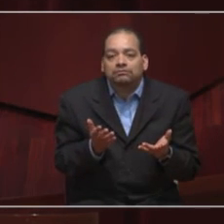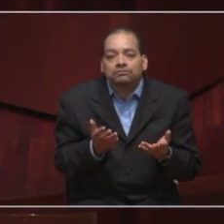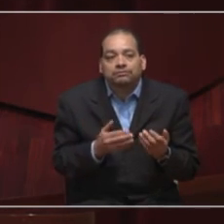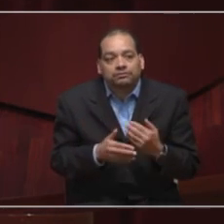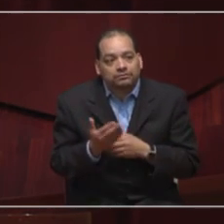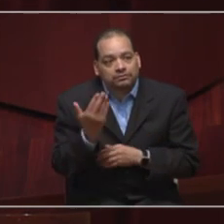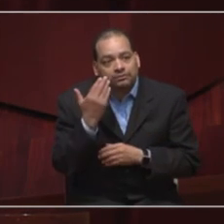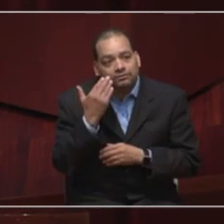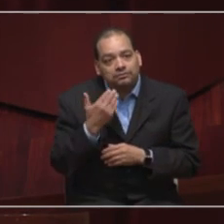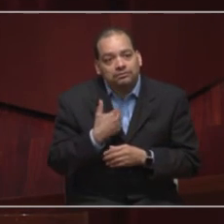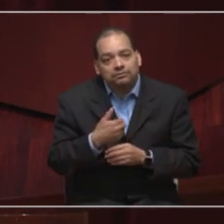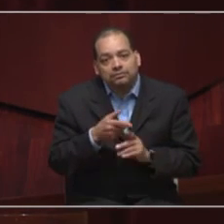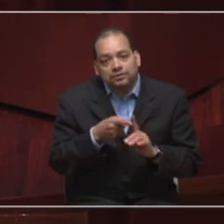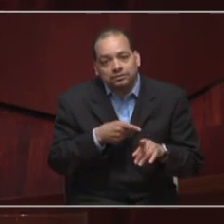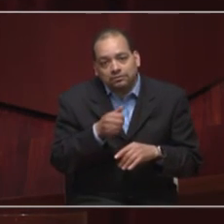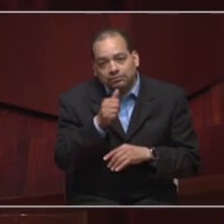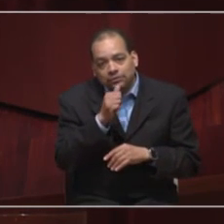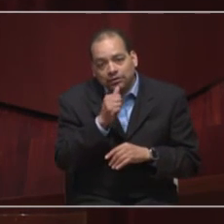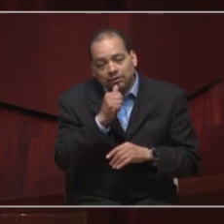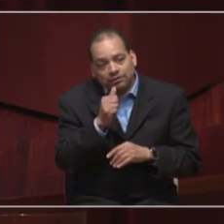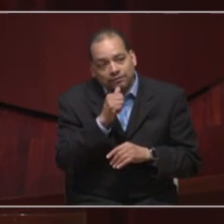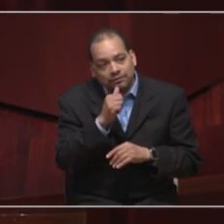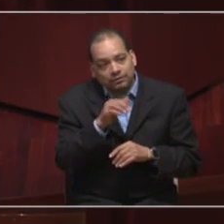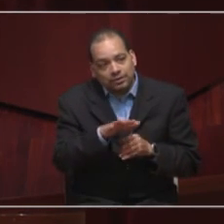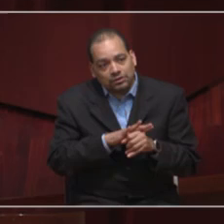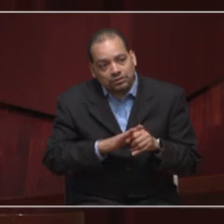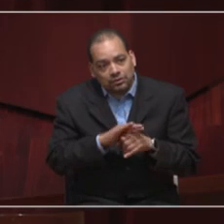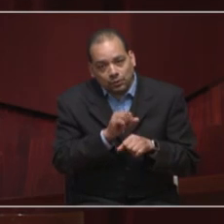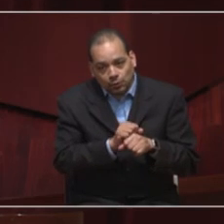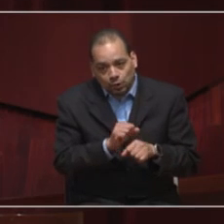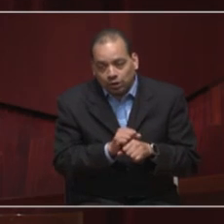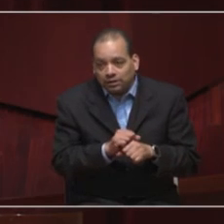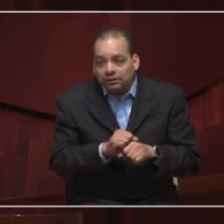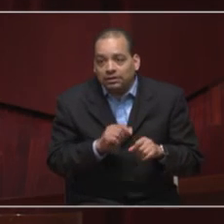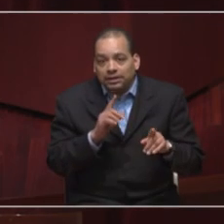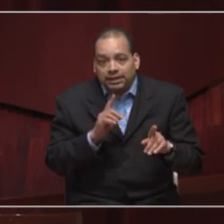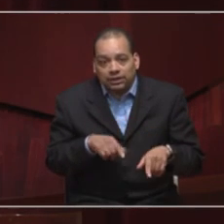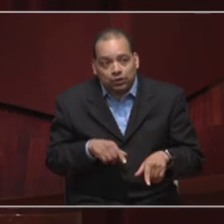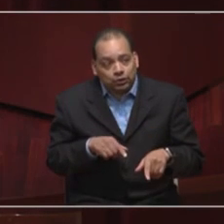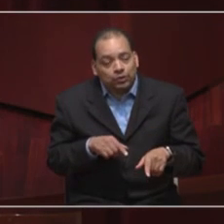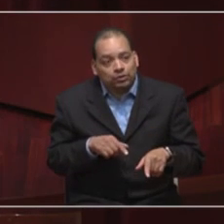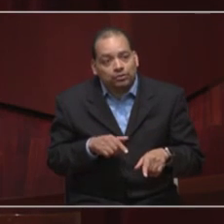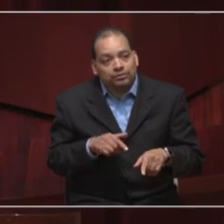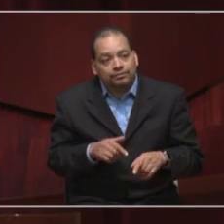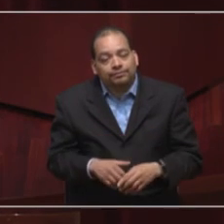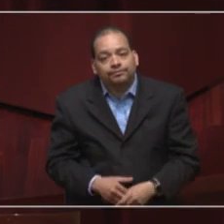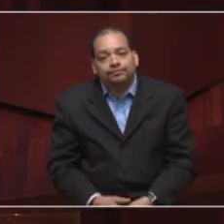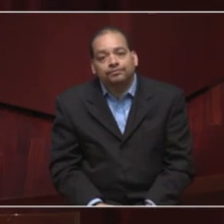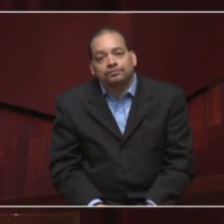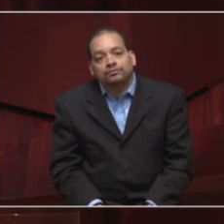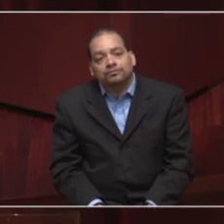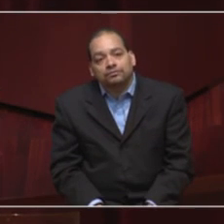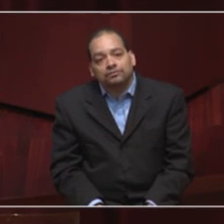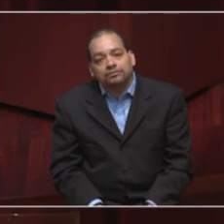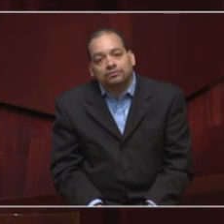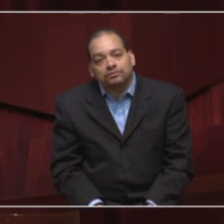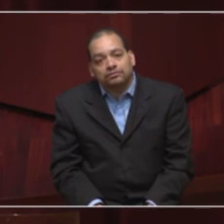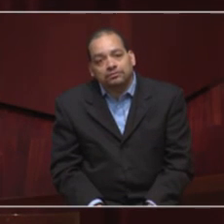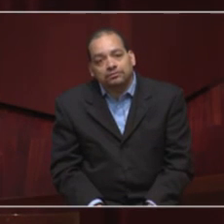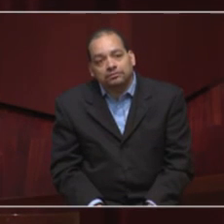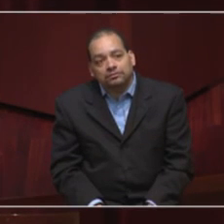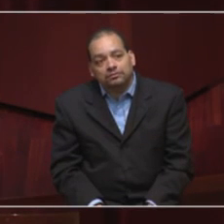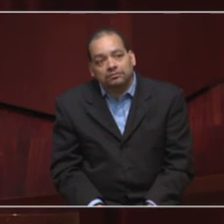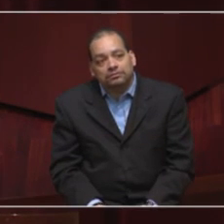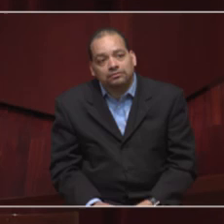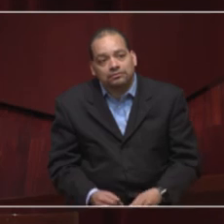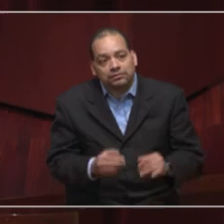my private sector experience, really the answer to that is, and I don't know if we're ready to go in that direction, is the